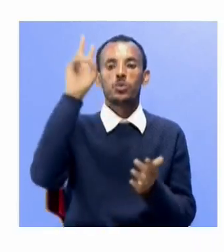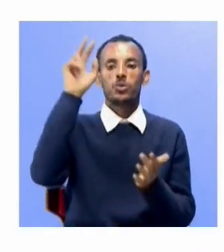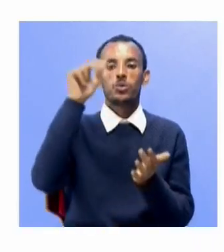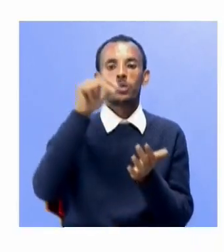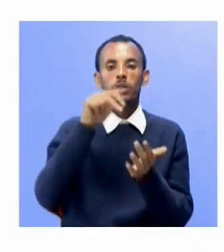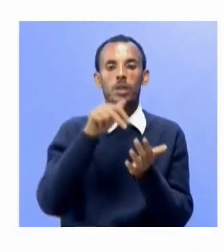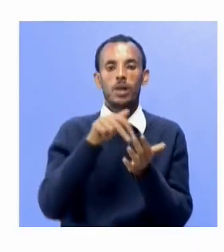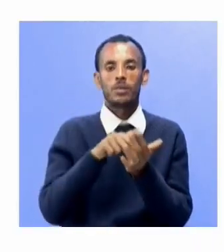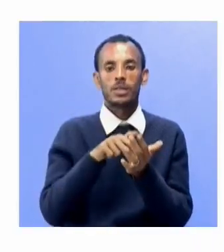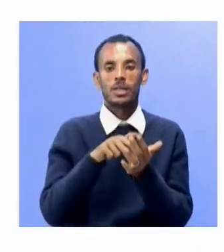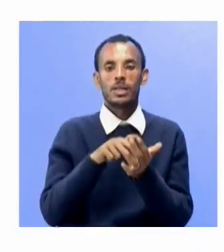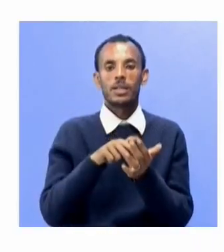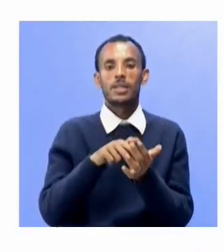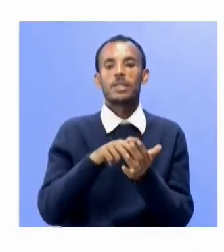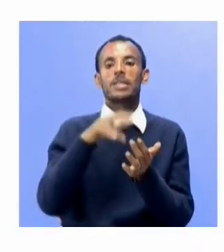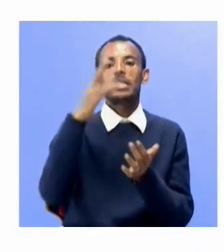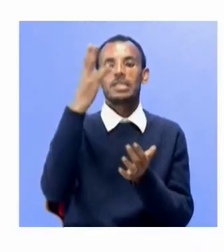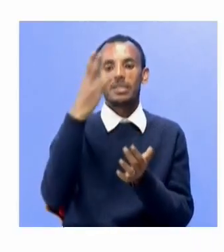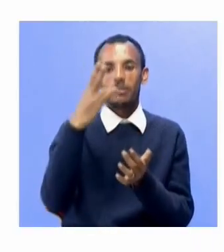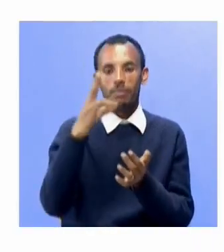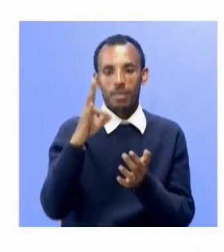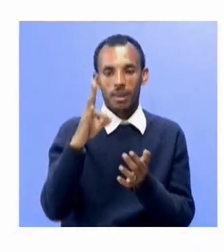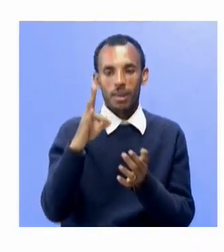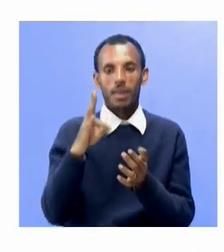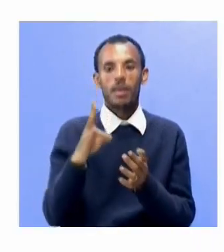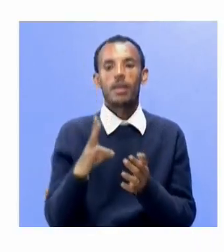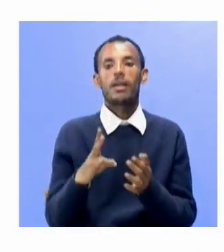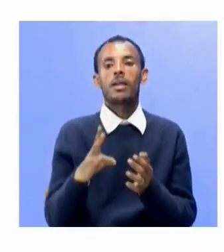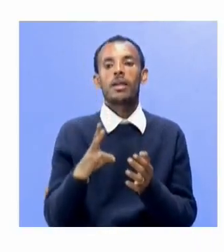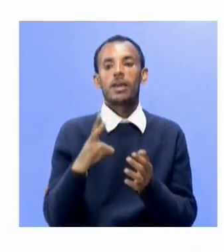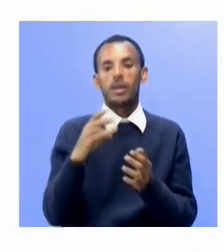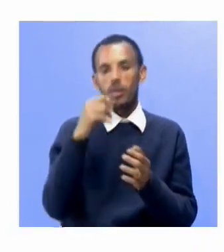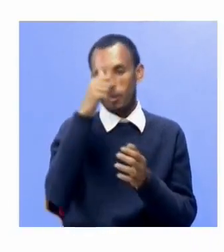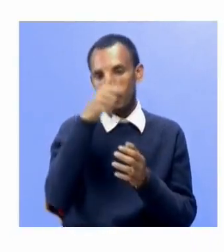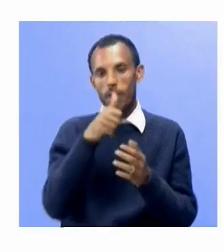2017 Ethiopian calendar. Okay,